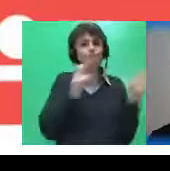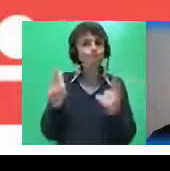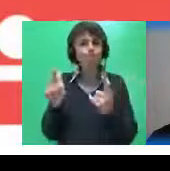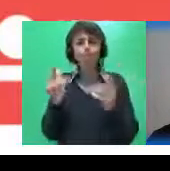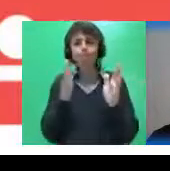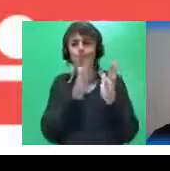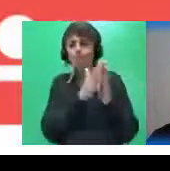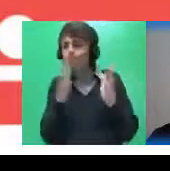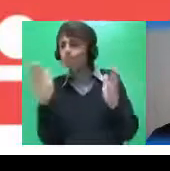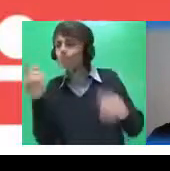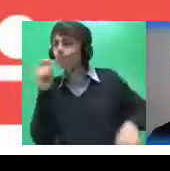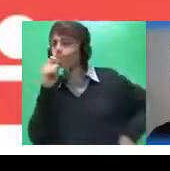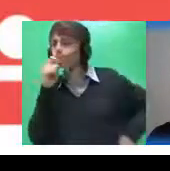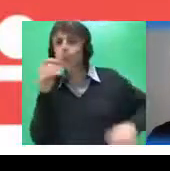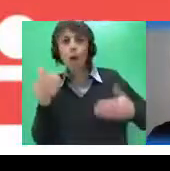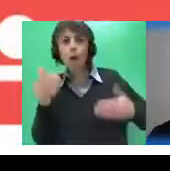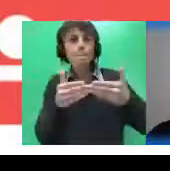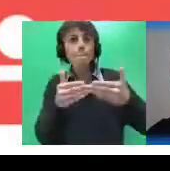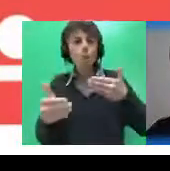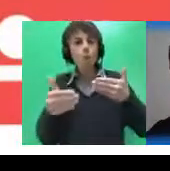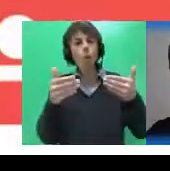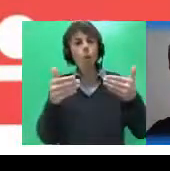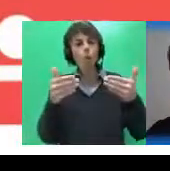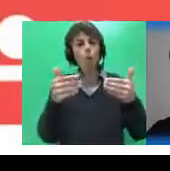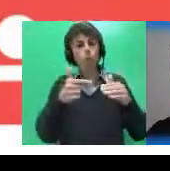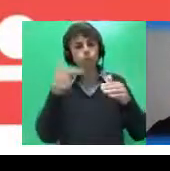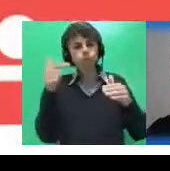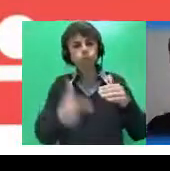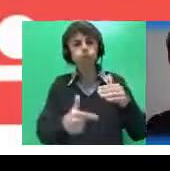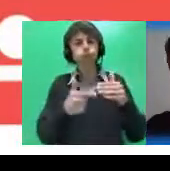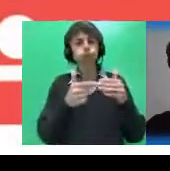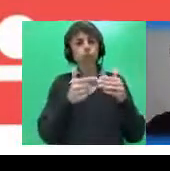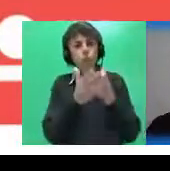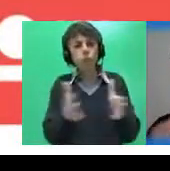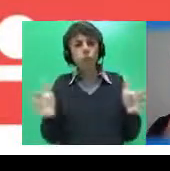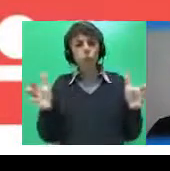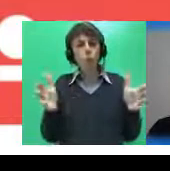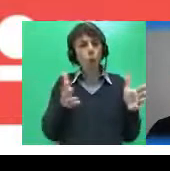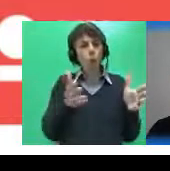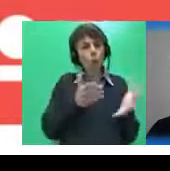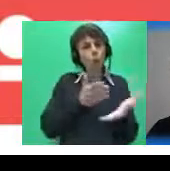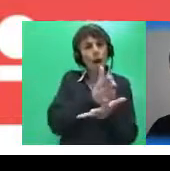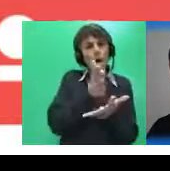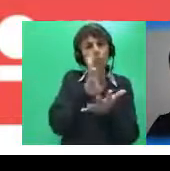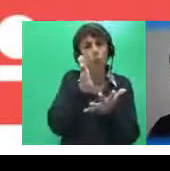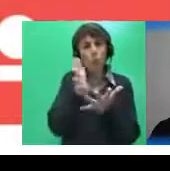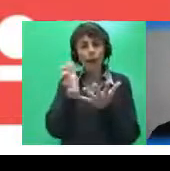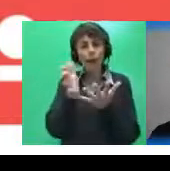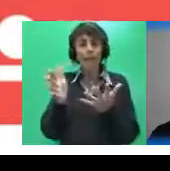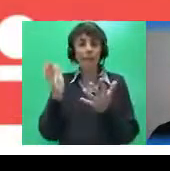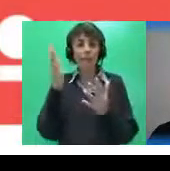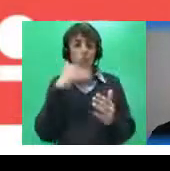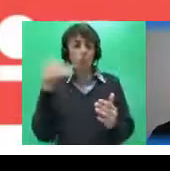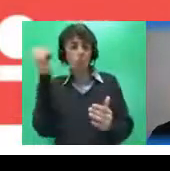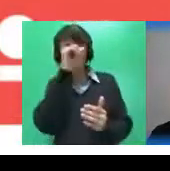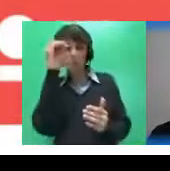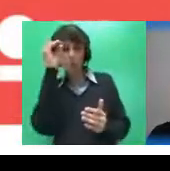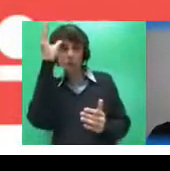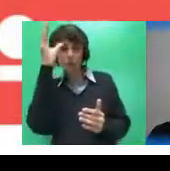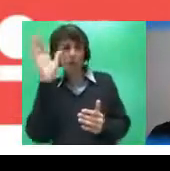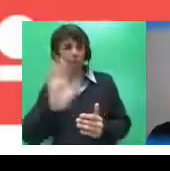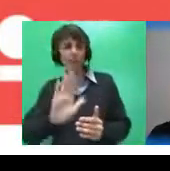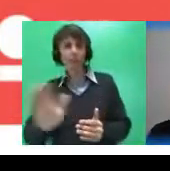broader workforce, physical activity workforce. So not necessarily the specialists who have very high levels of qualification, but absolutely for the